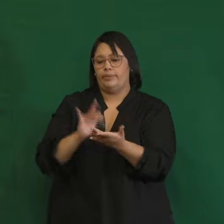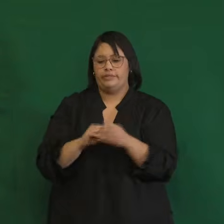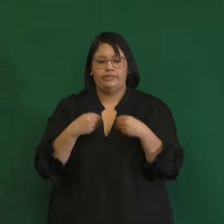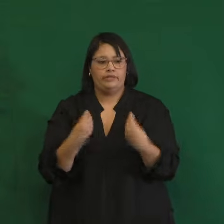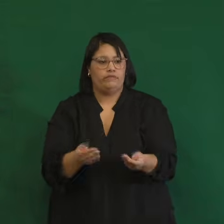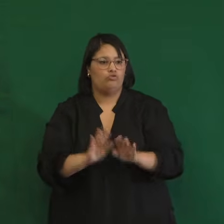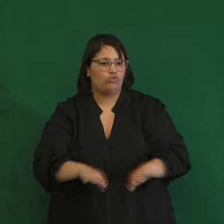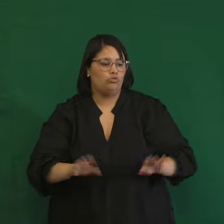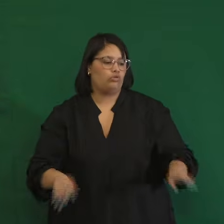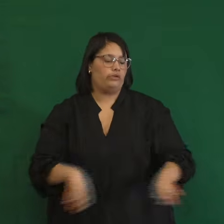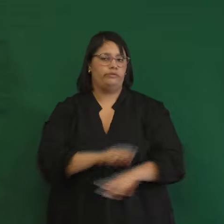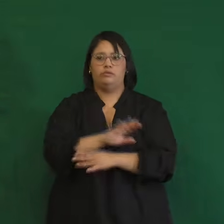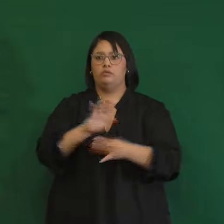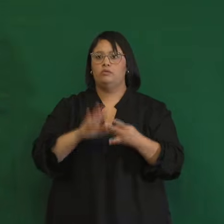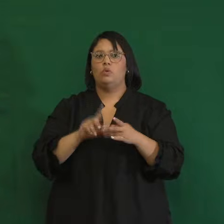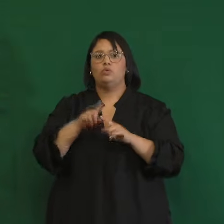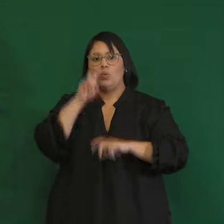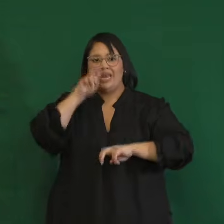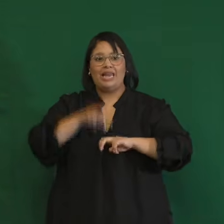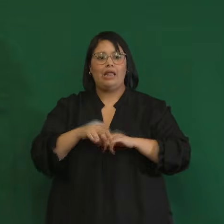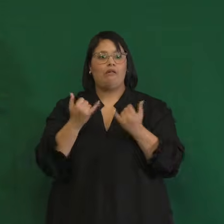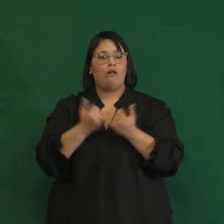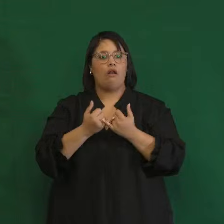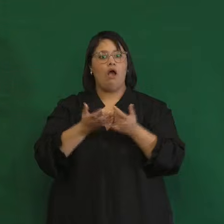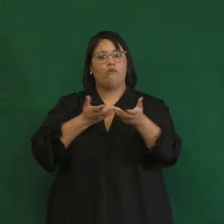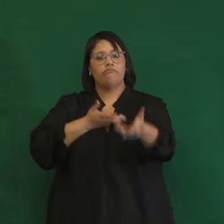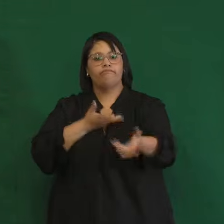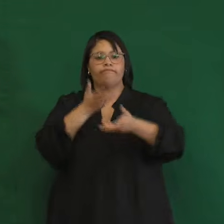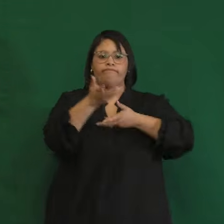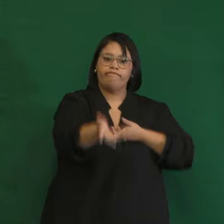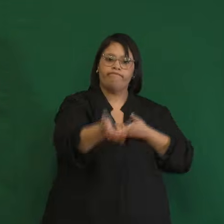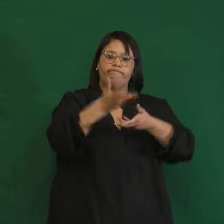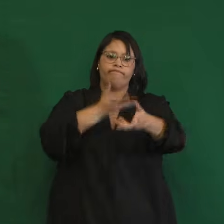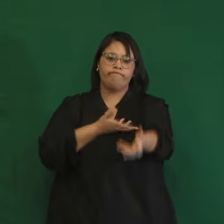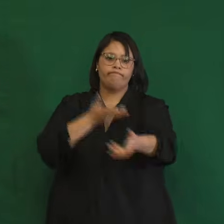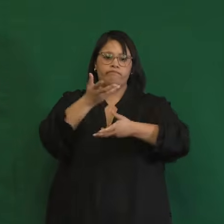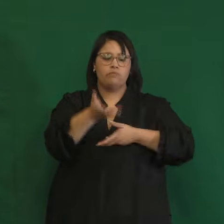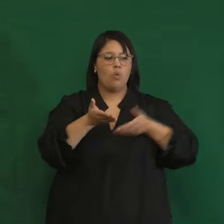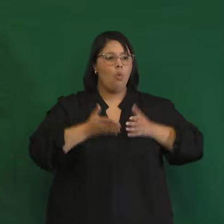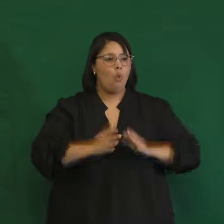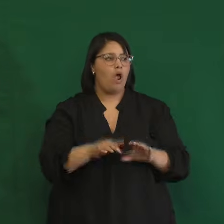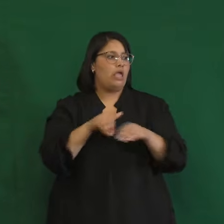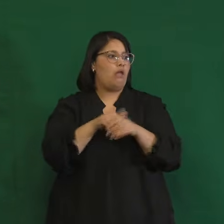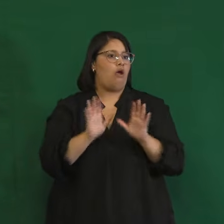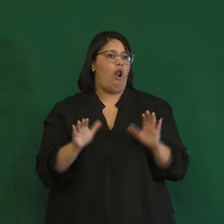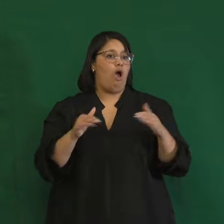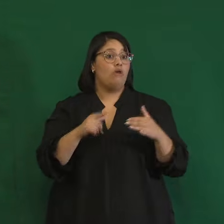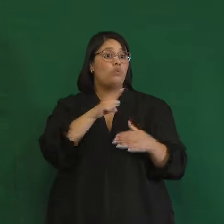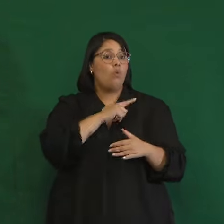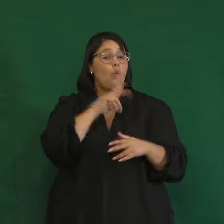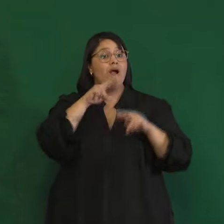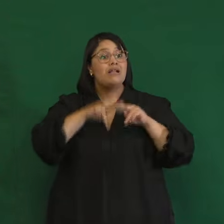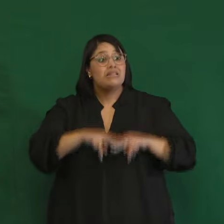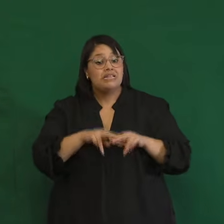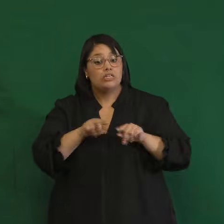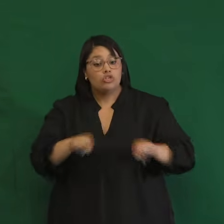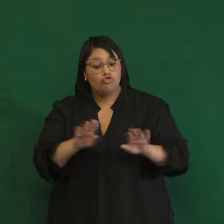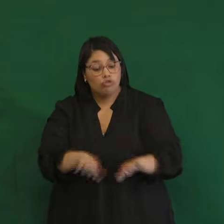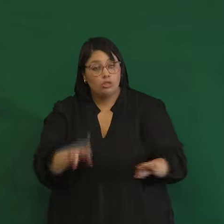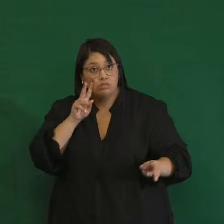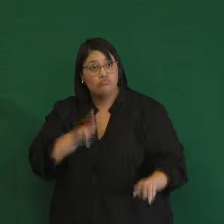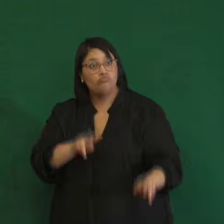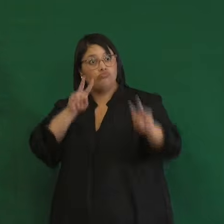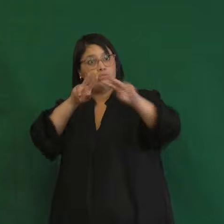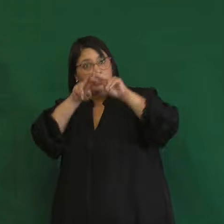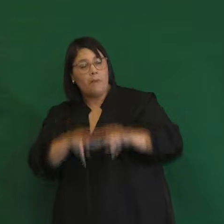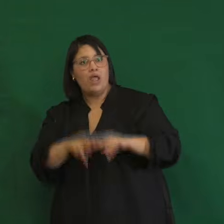kids, also creating an interactive classroom, interactive boards, because remember, they depend on visuals. That